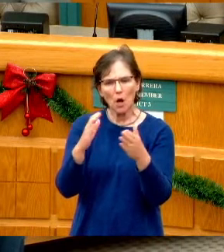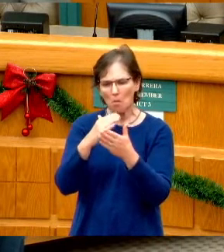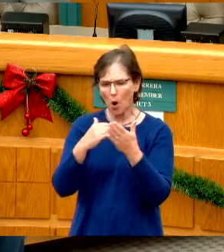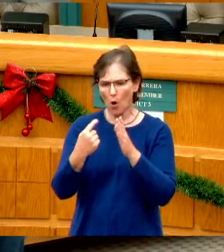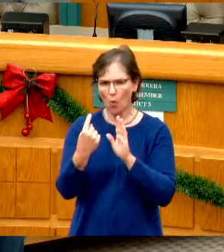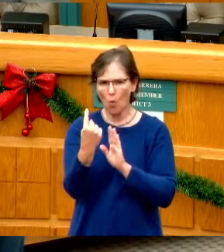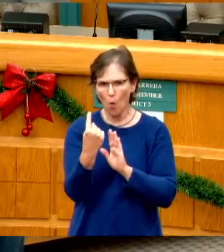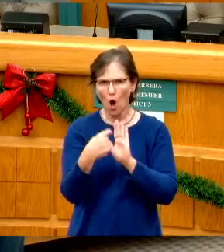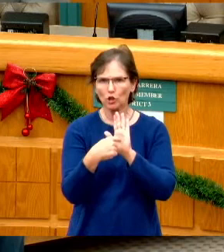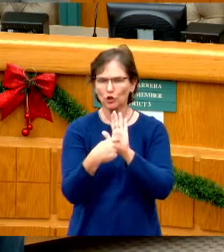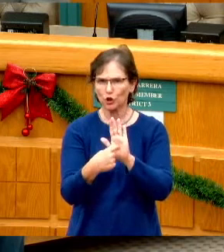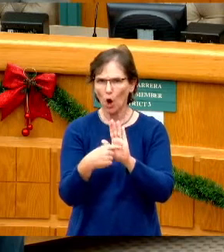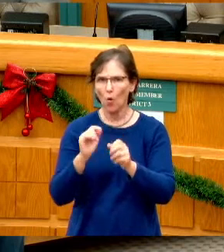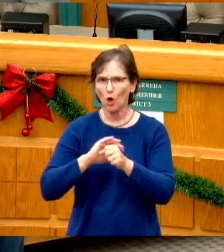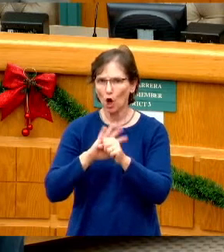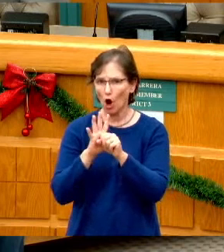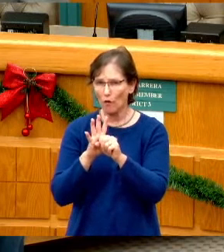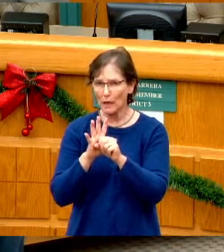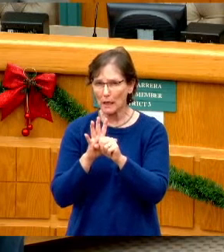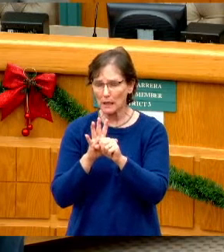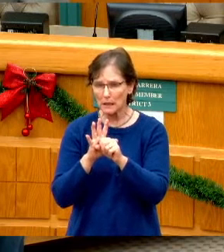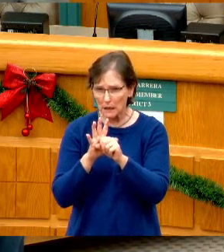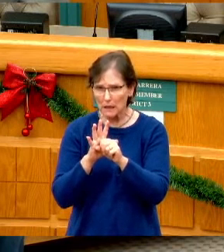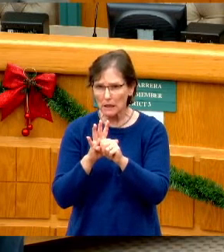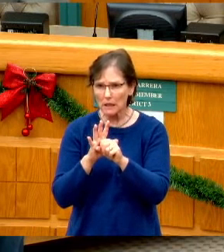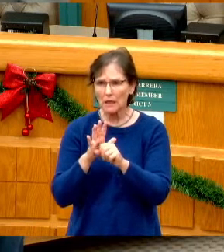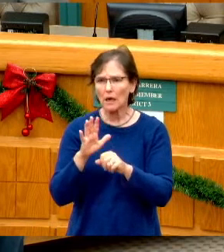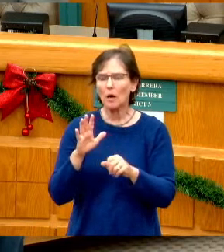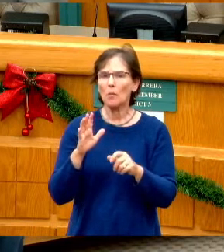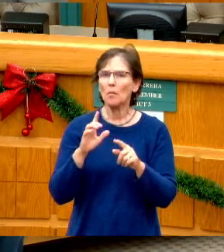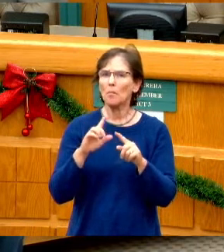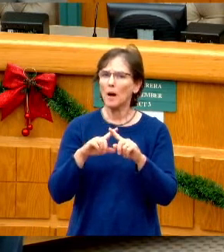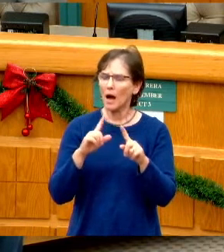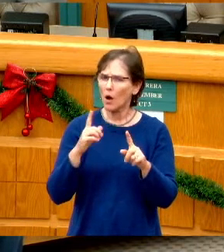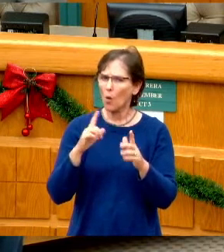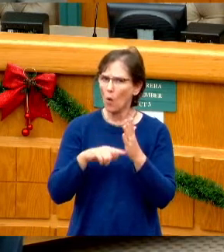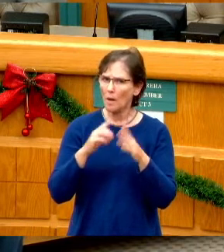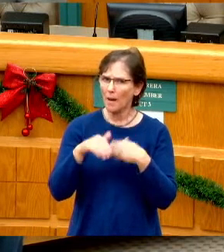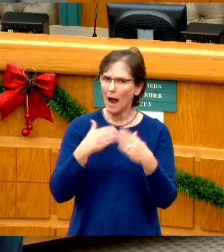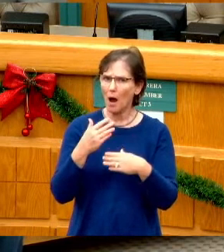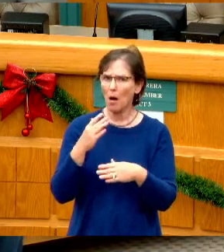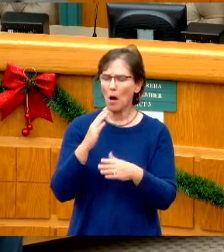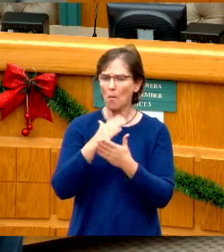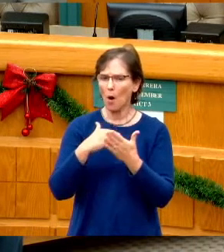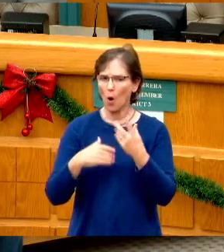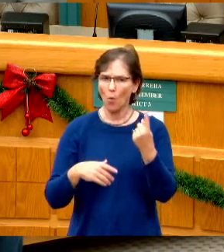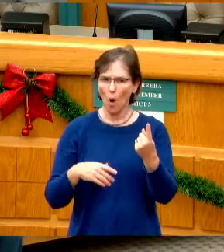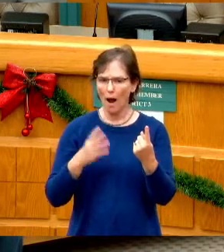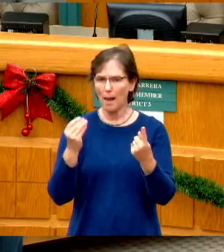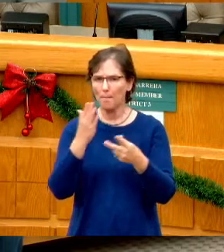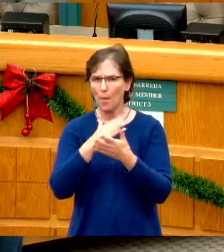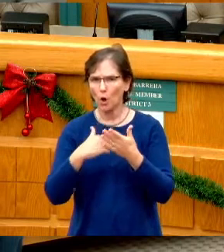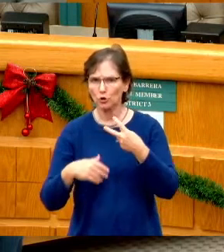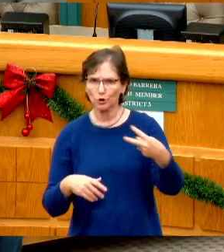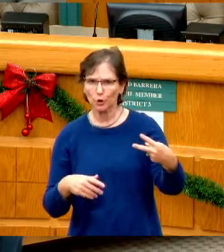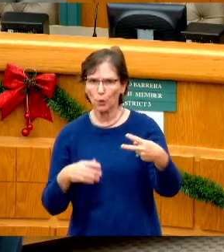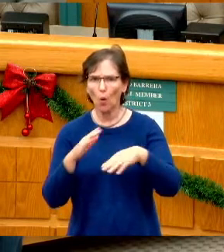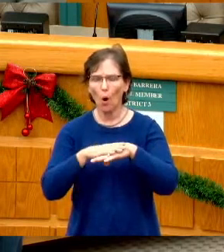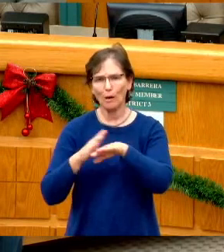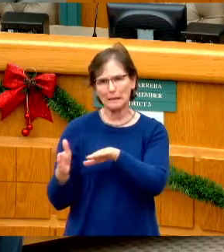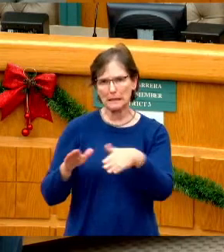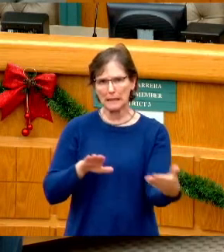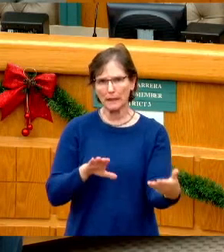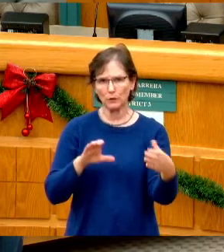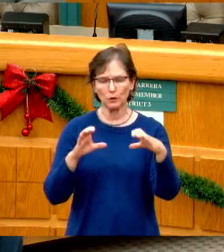did the CDC not direct us to use COVID in parts 1 and 2? The death certificate. I'm not sure if CDC